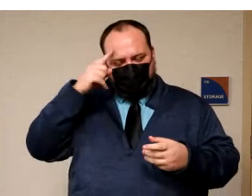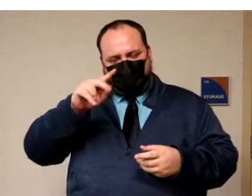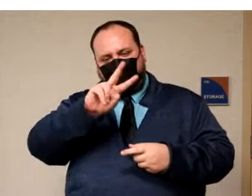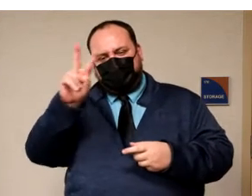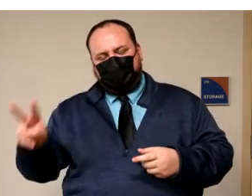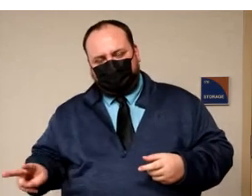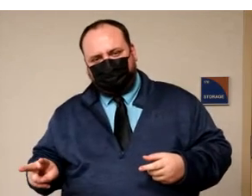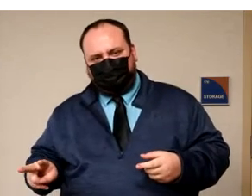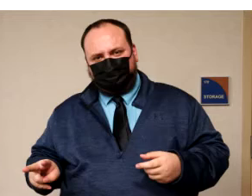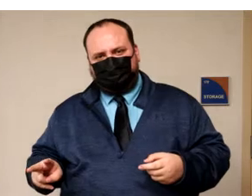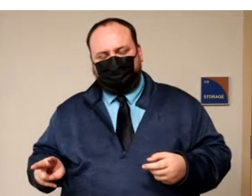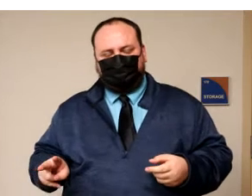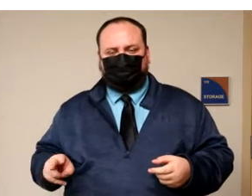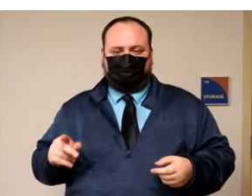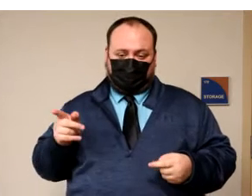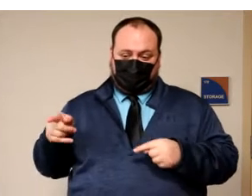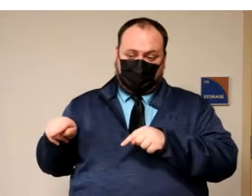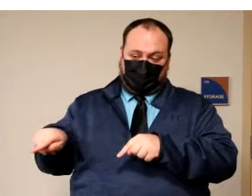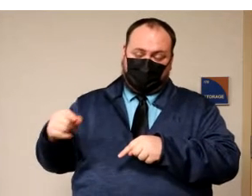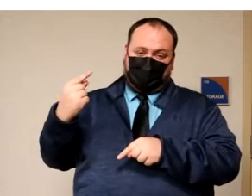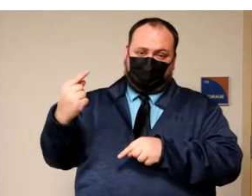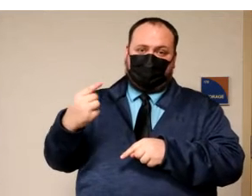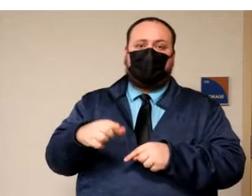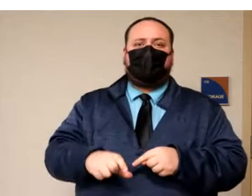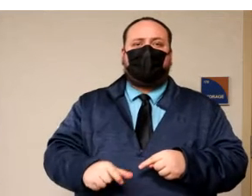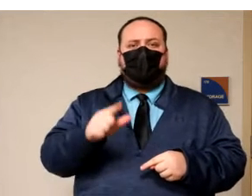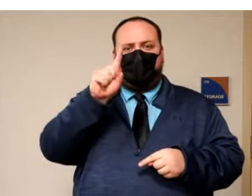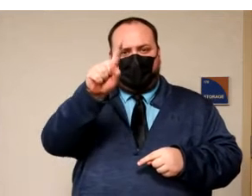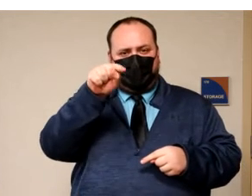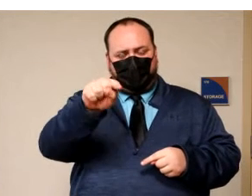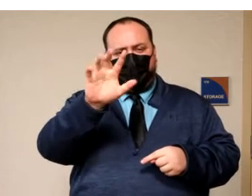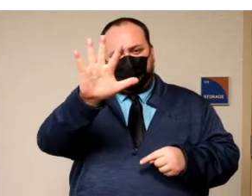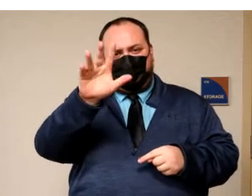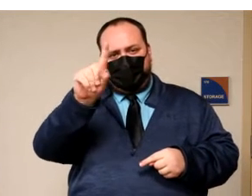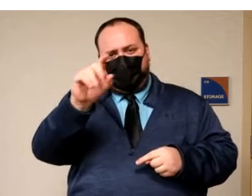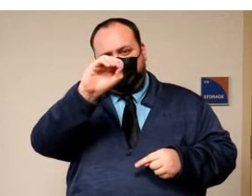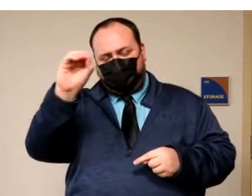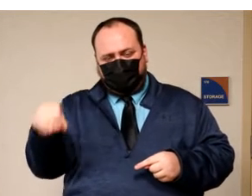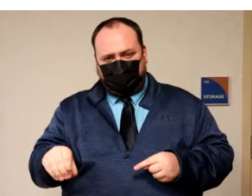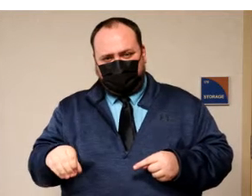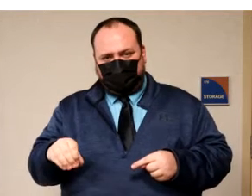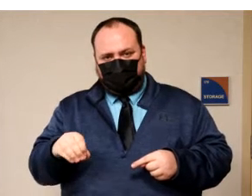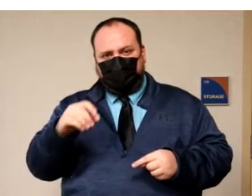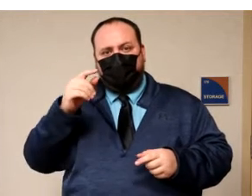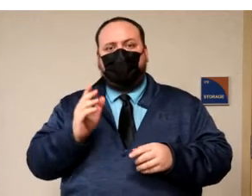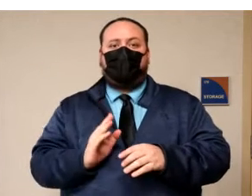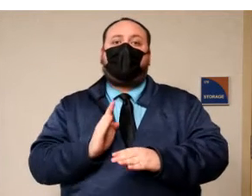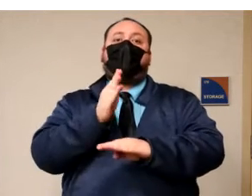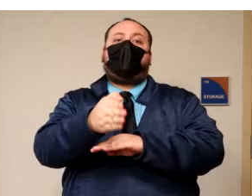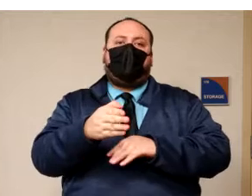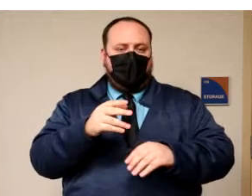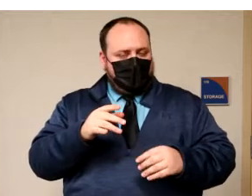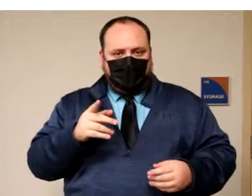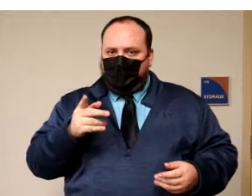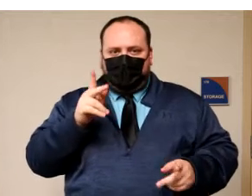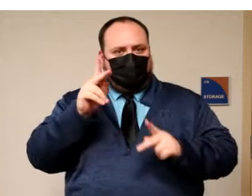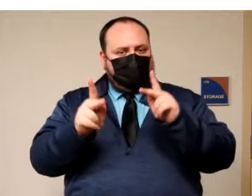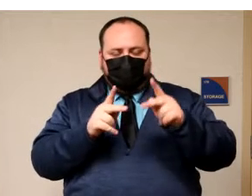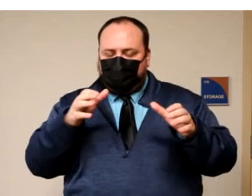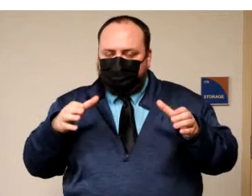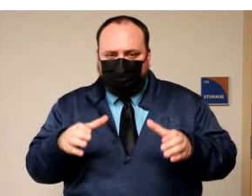Visalia. So this one is 1.51% over the population deviation,